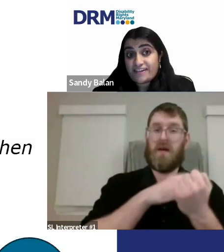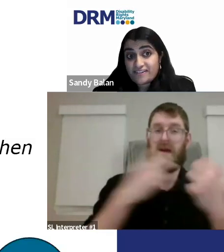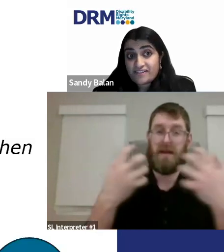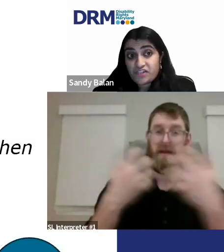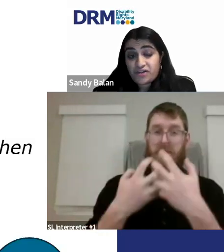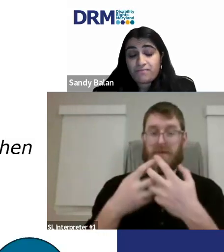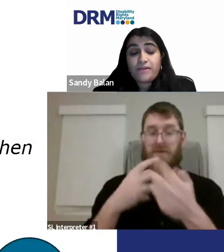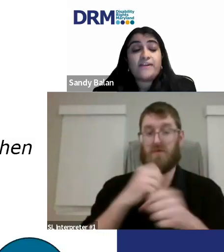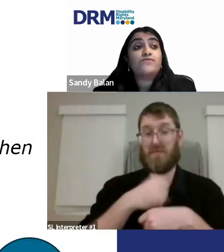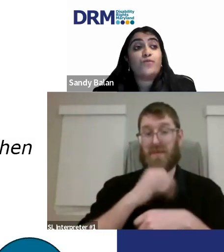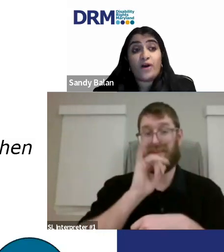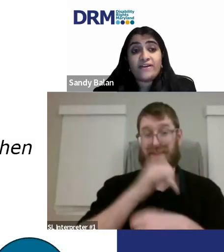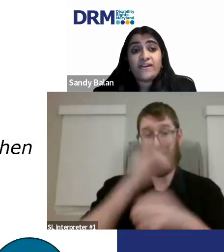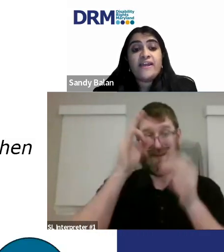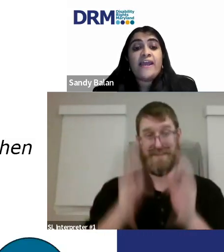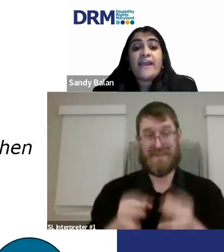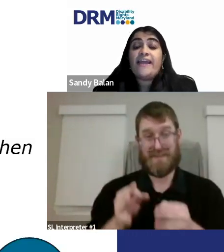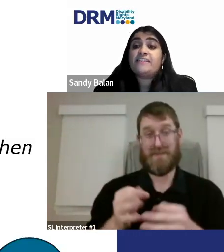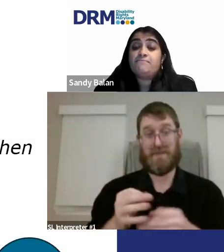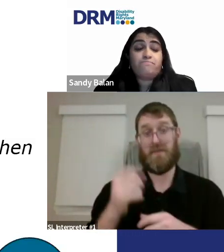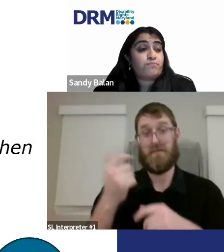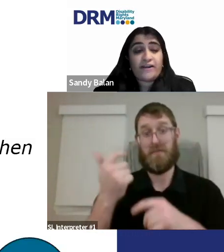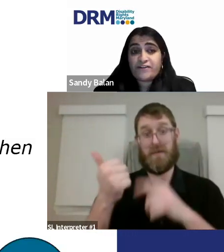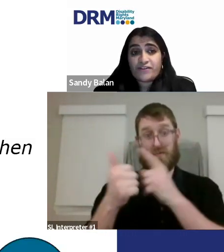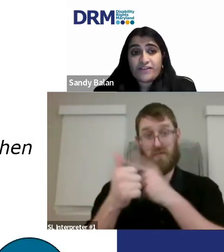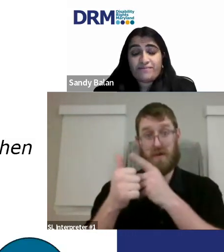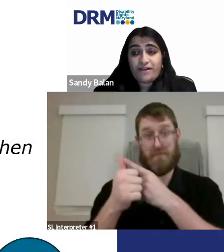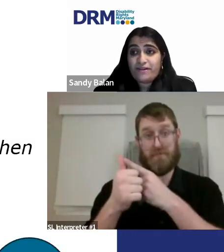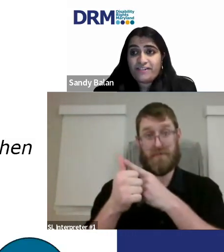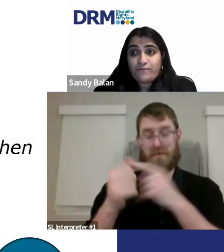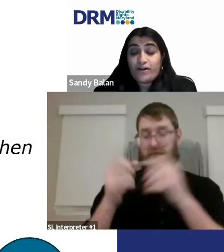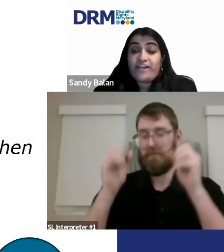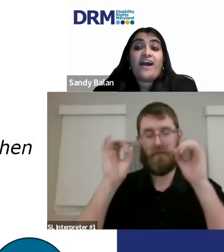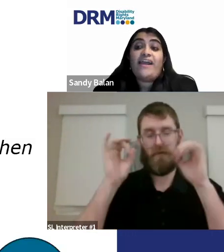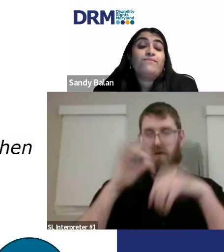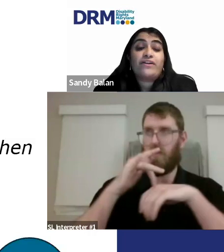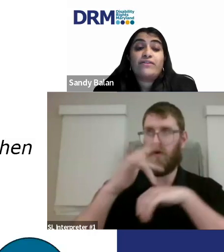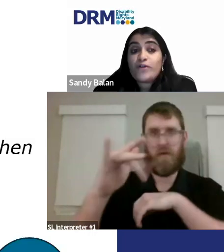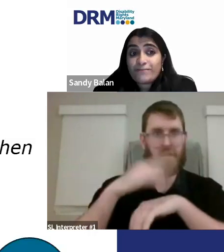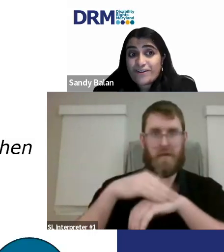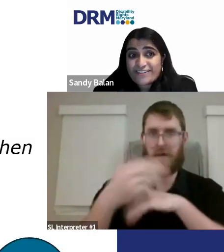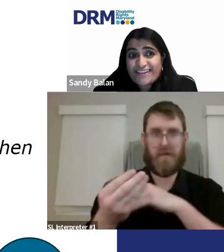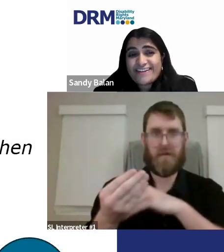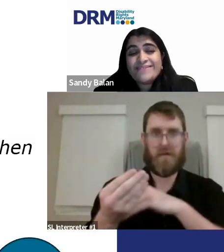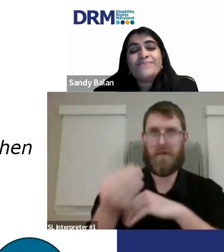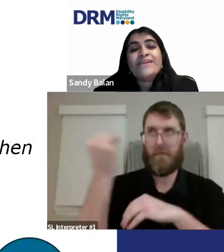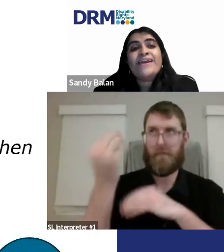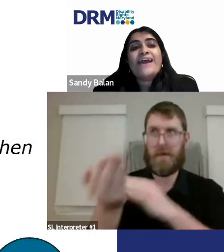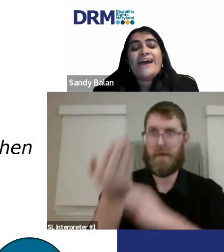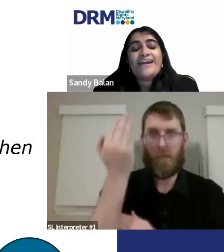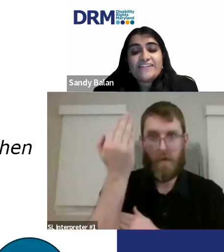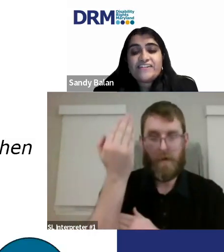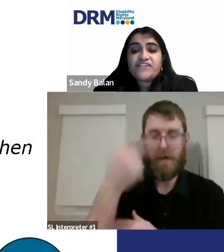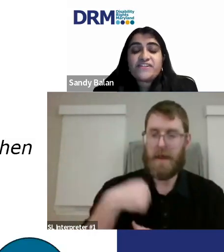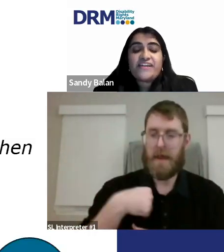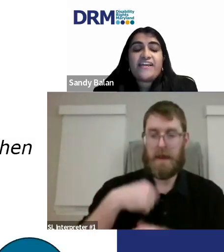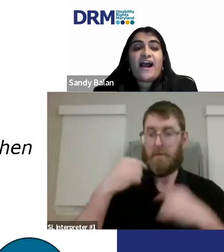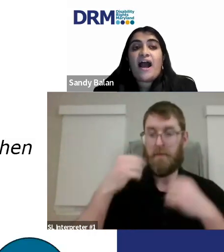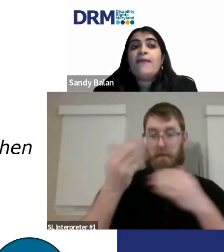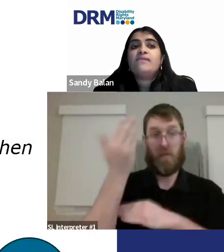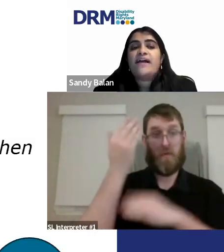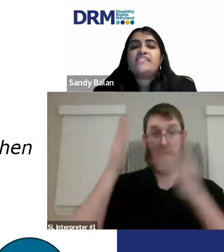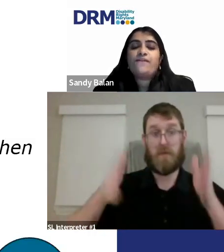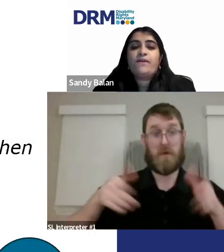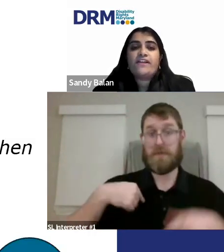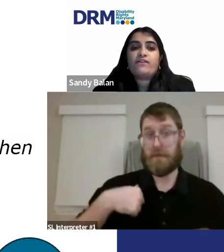able to make that decision because one, it's bright and early on a Monday morning. I am not a morning person. And